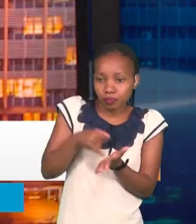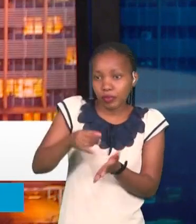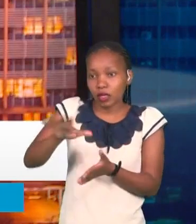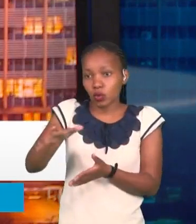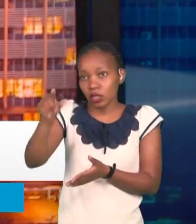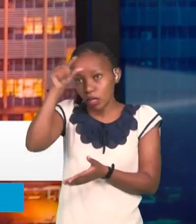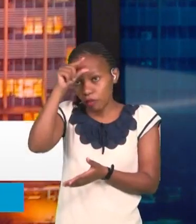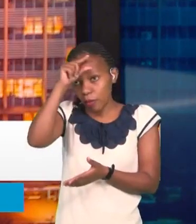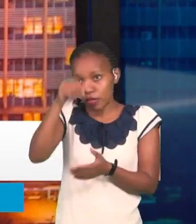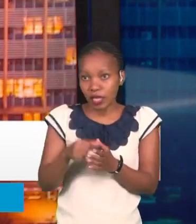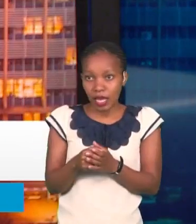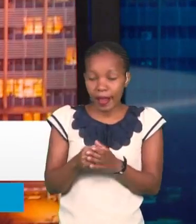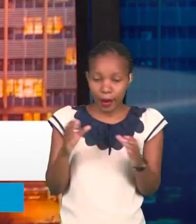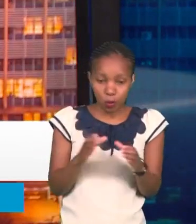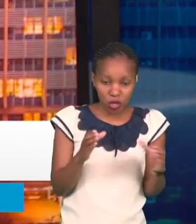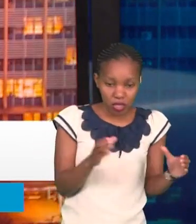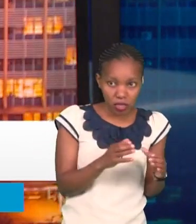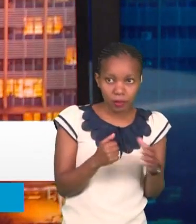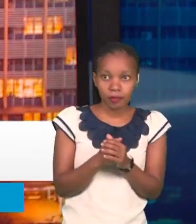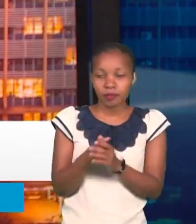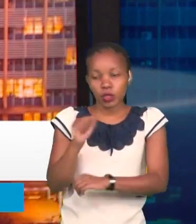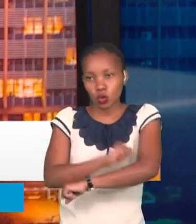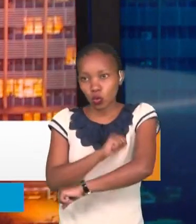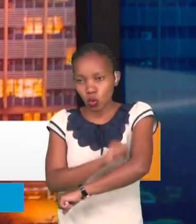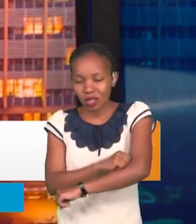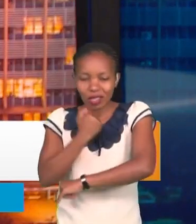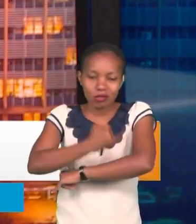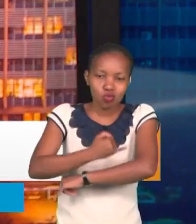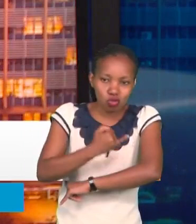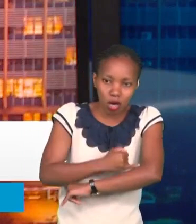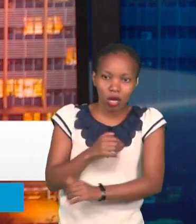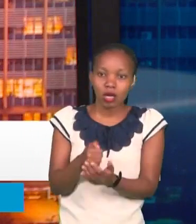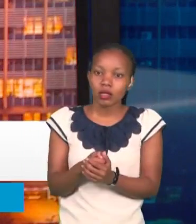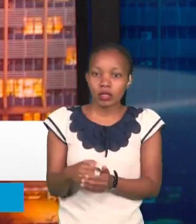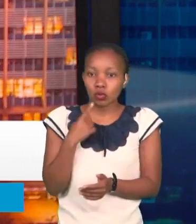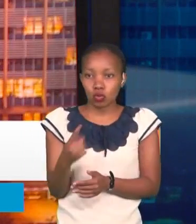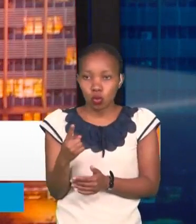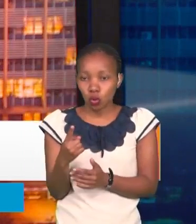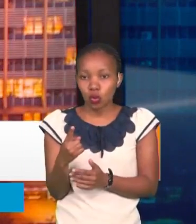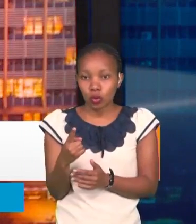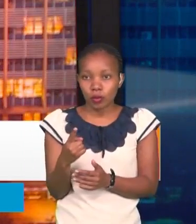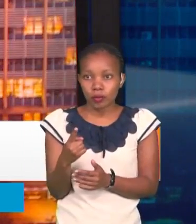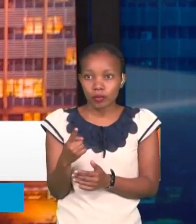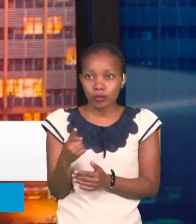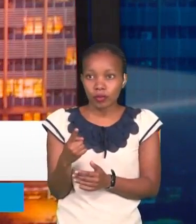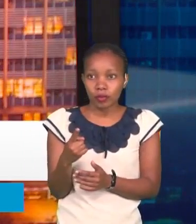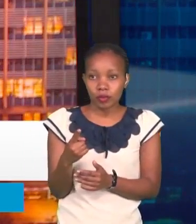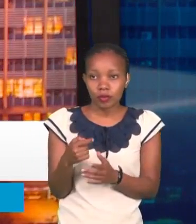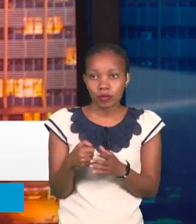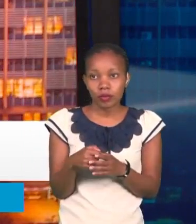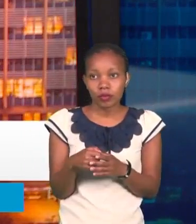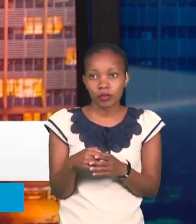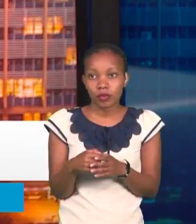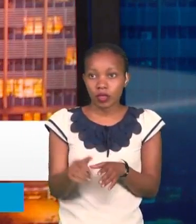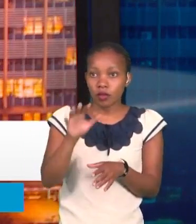government, the communities, the schools, institutions, and so that by your 1,000,